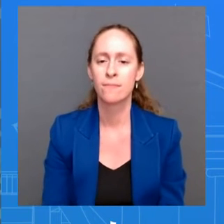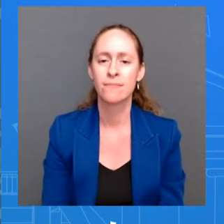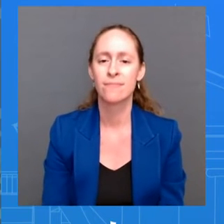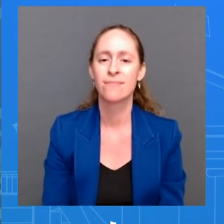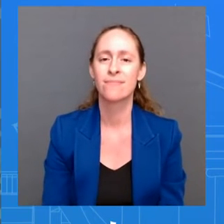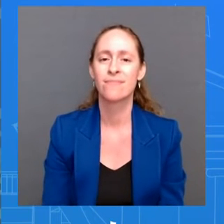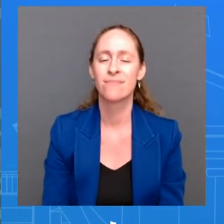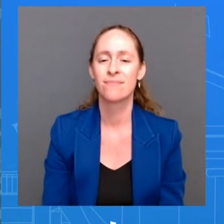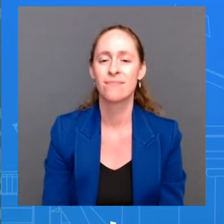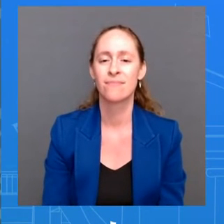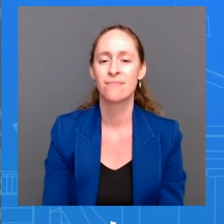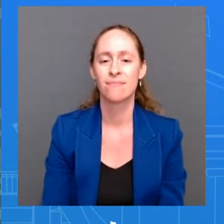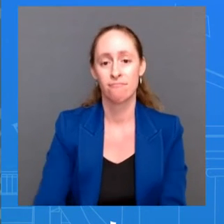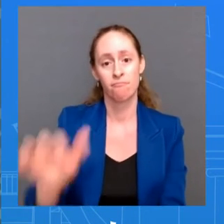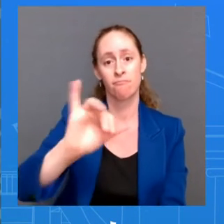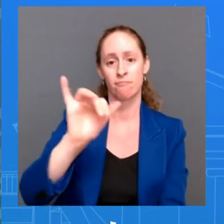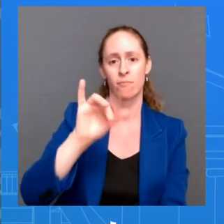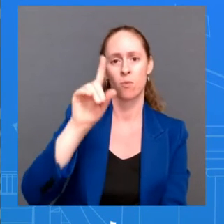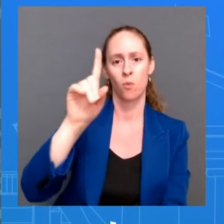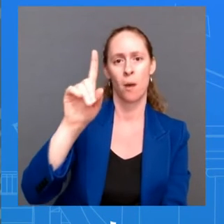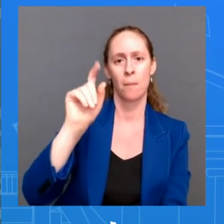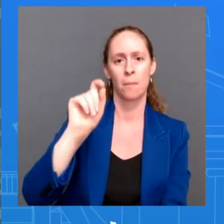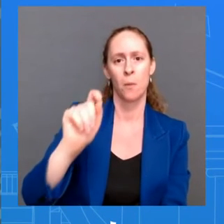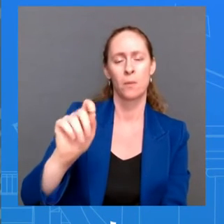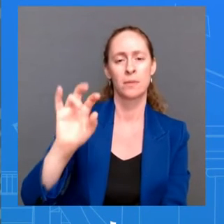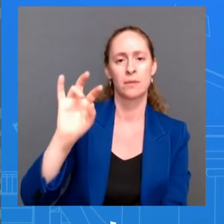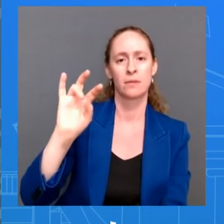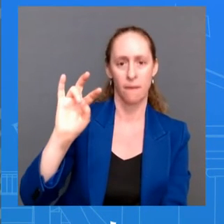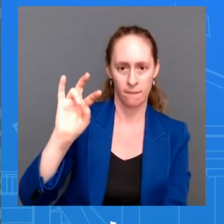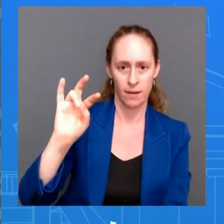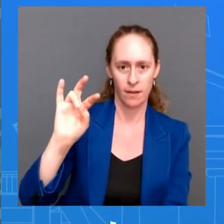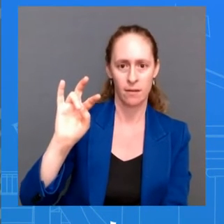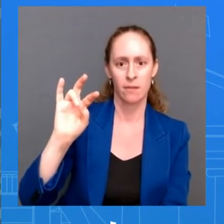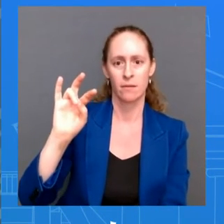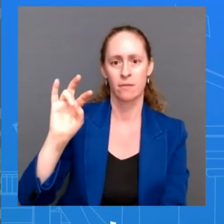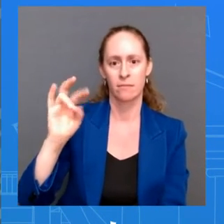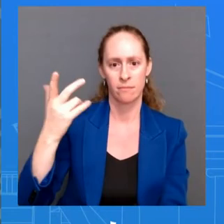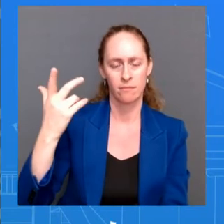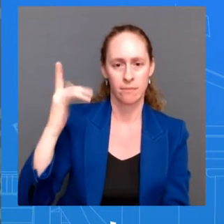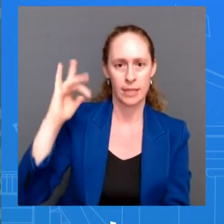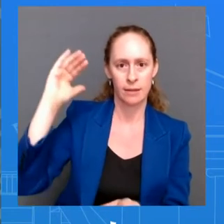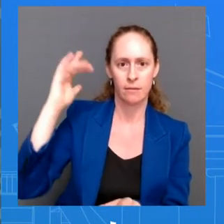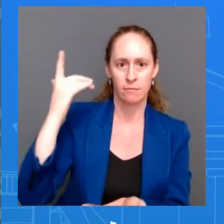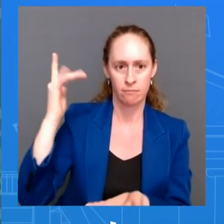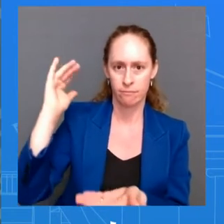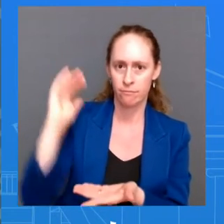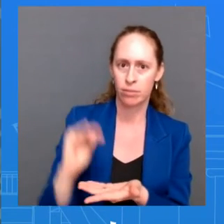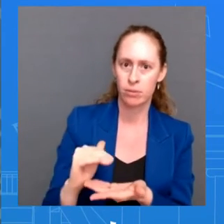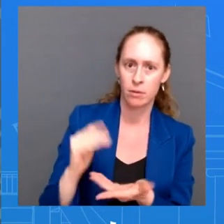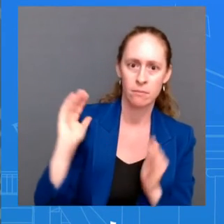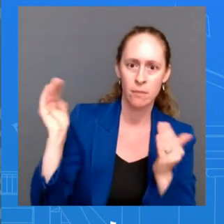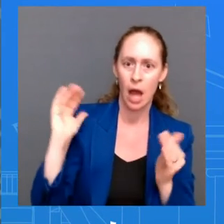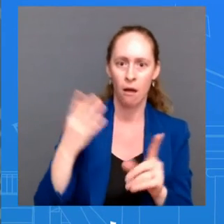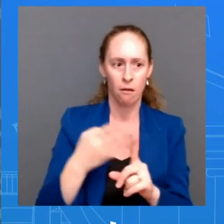year is critical, and it will help fight inflation.